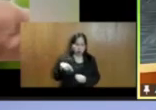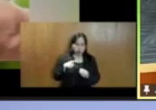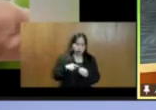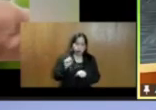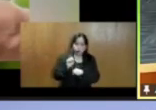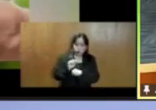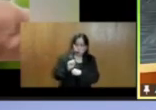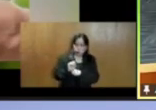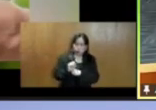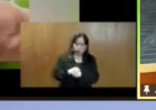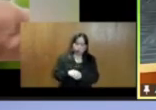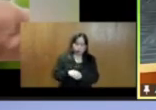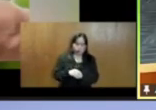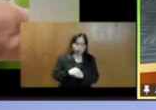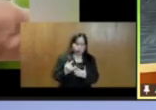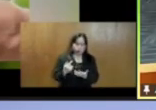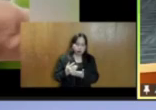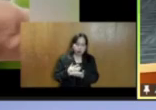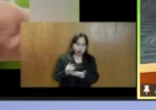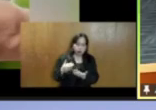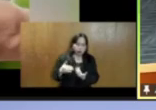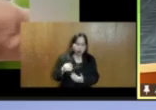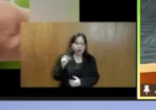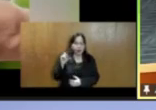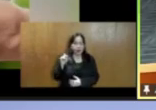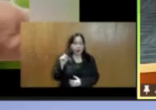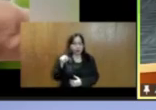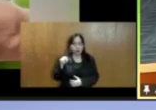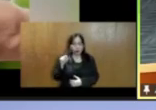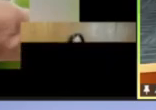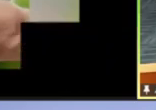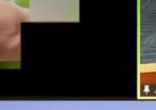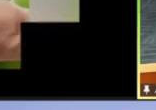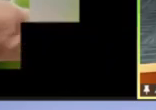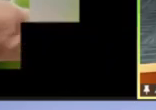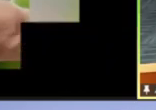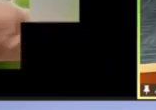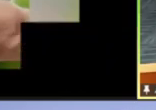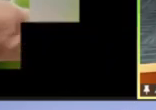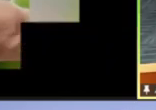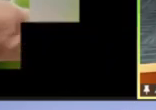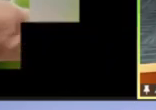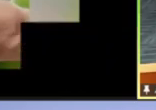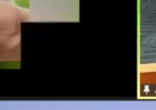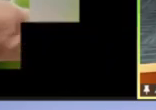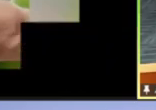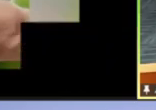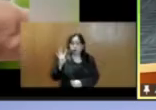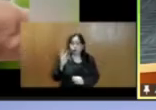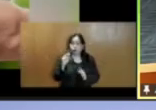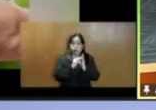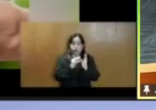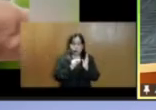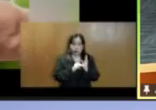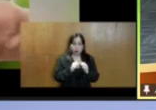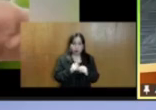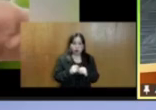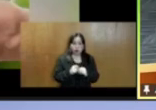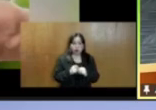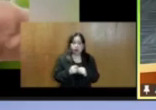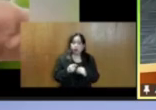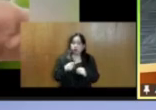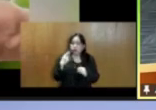they're around, like, the share is around 11.2, which translates to around 5.4 million. If you're talking about